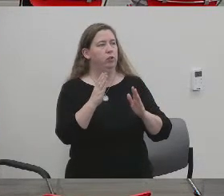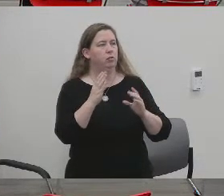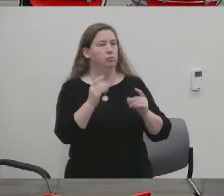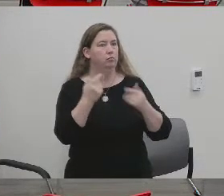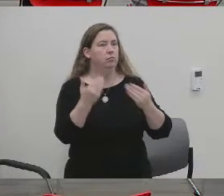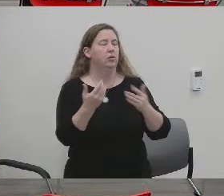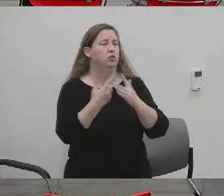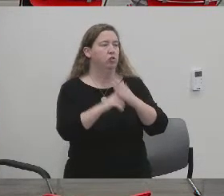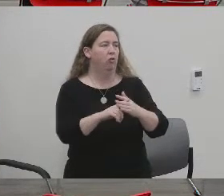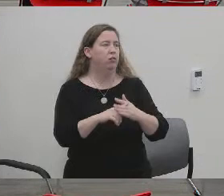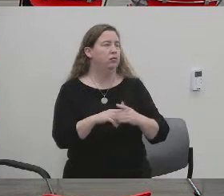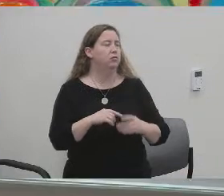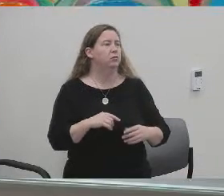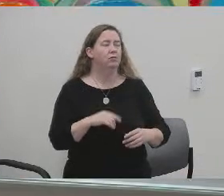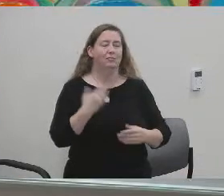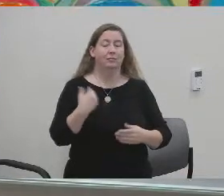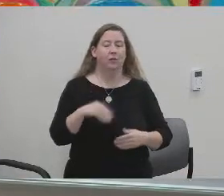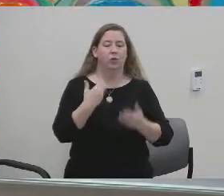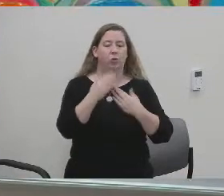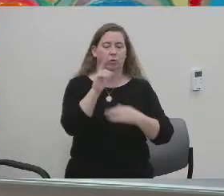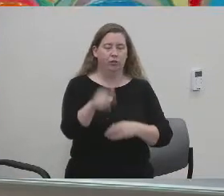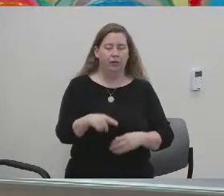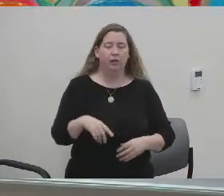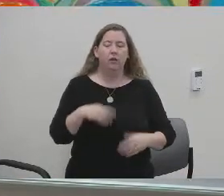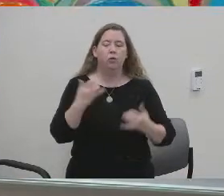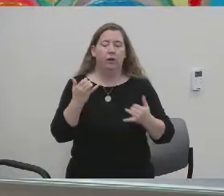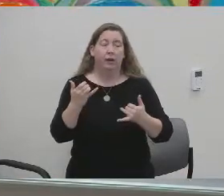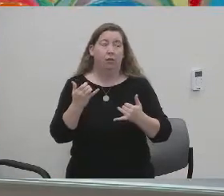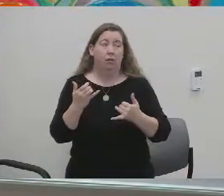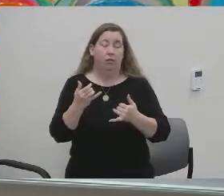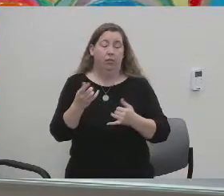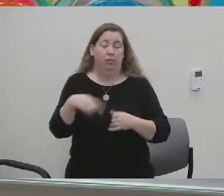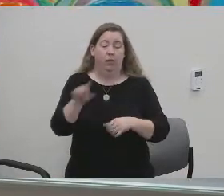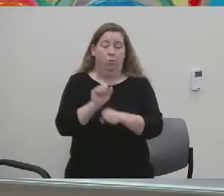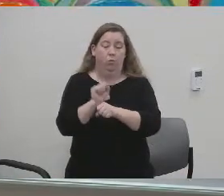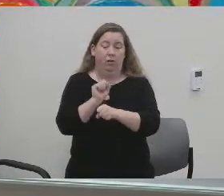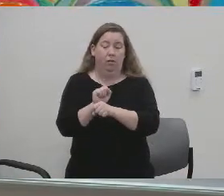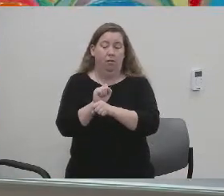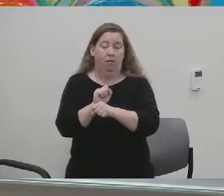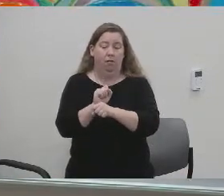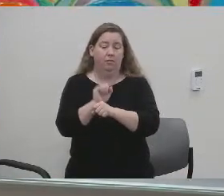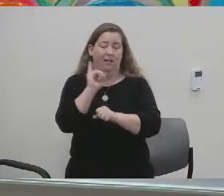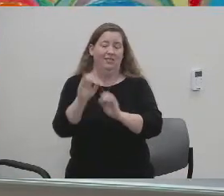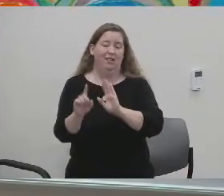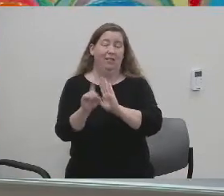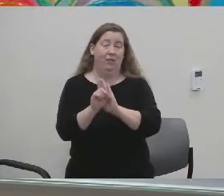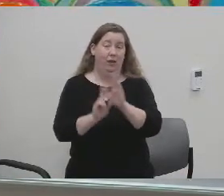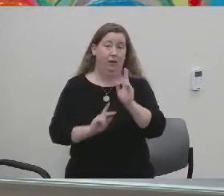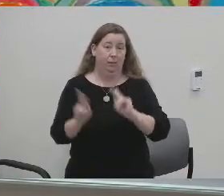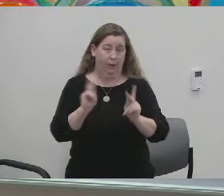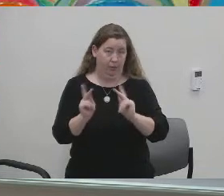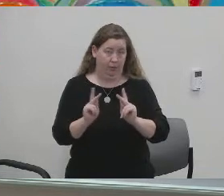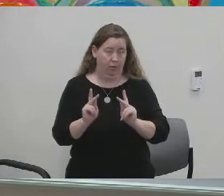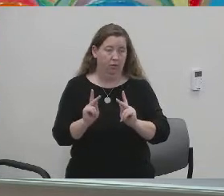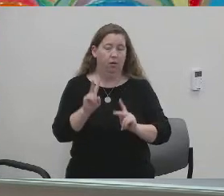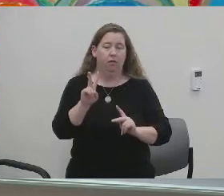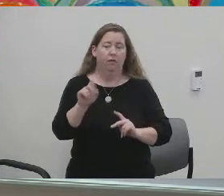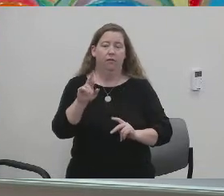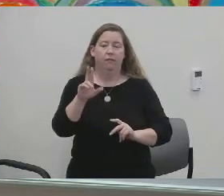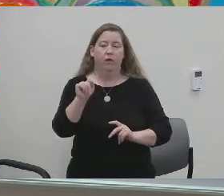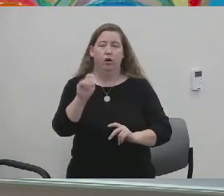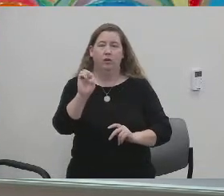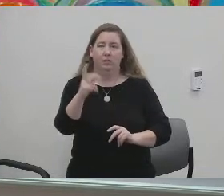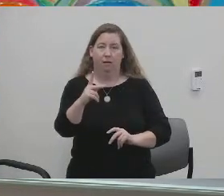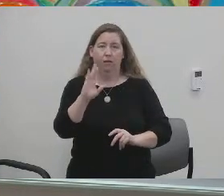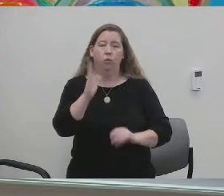question. Right now, they're already working on identifying candidates. VARTech is going to run that